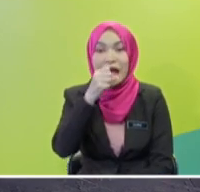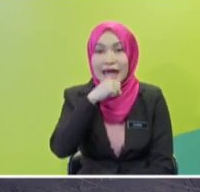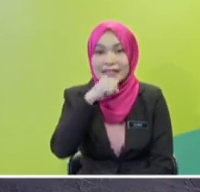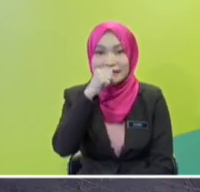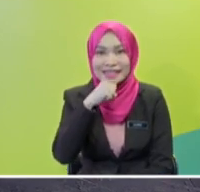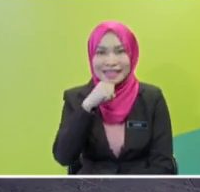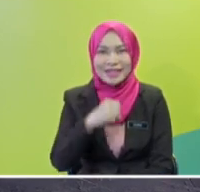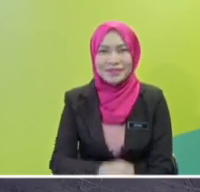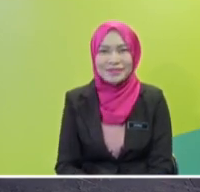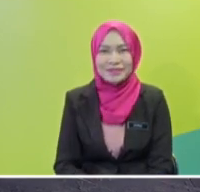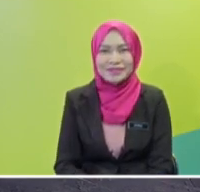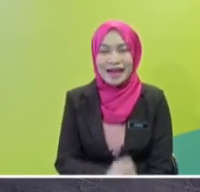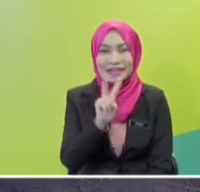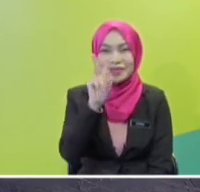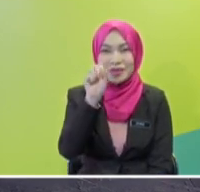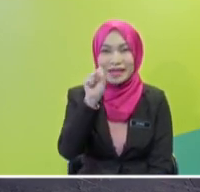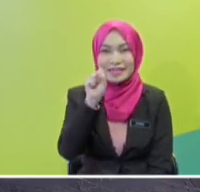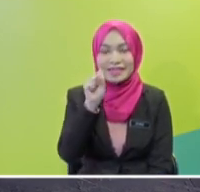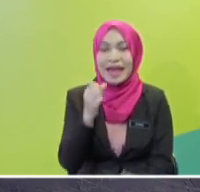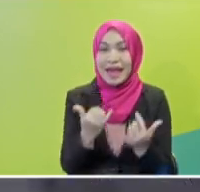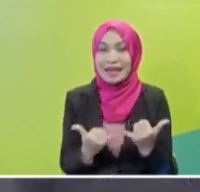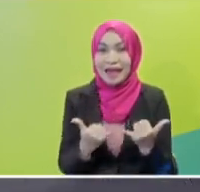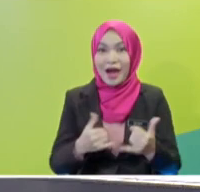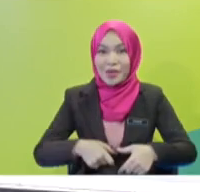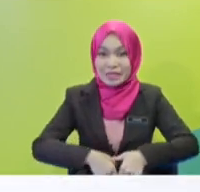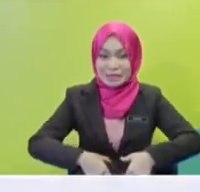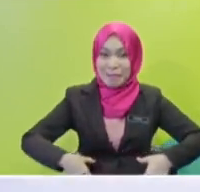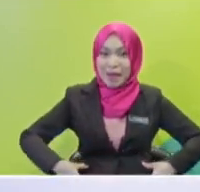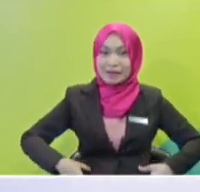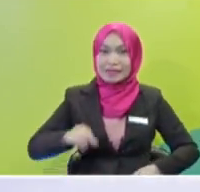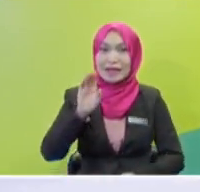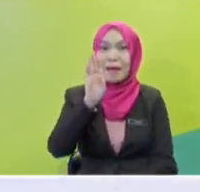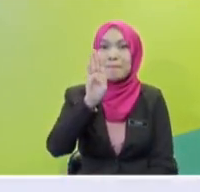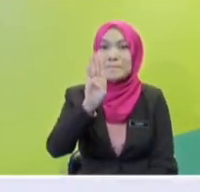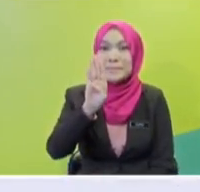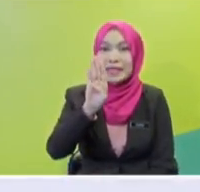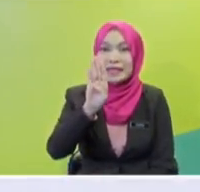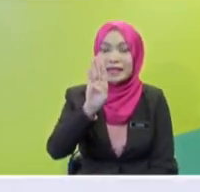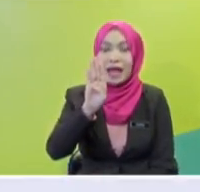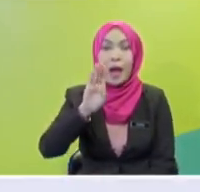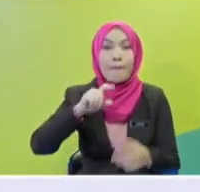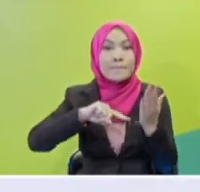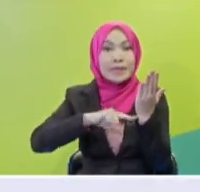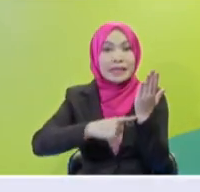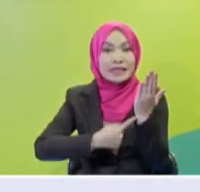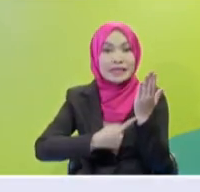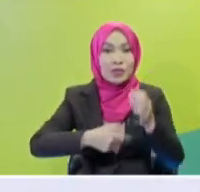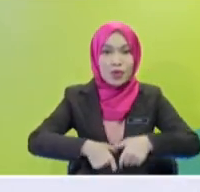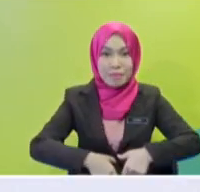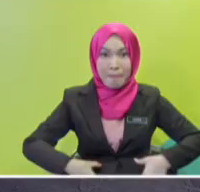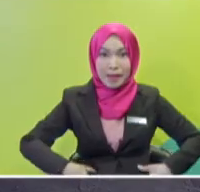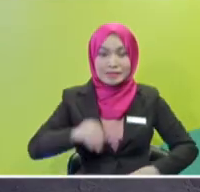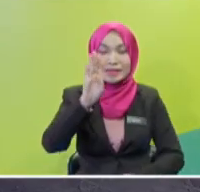No, not bands. Ah, yes, here. Bracelet. And I think I just